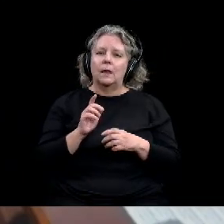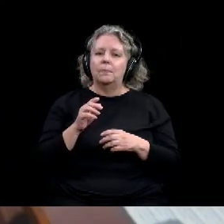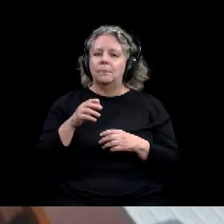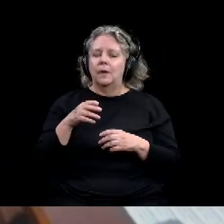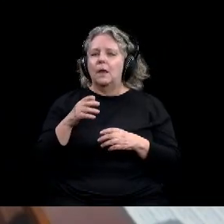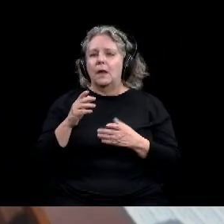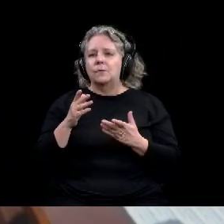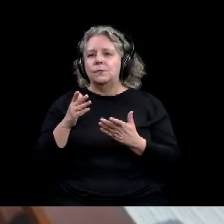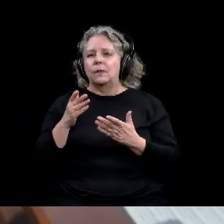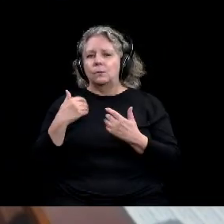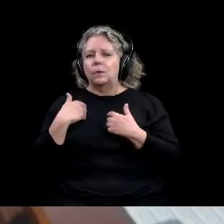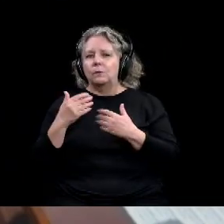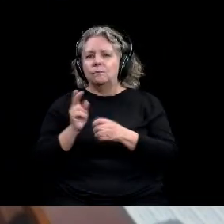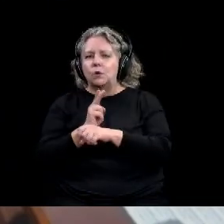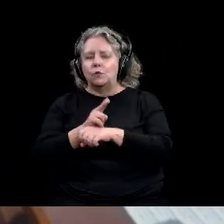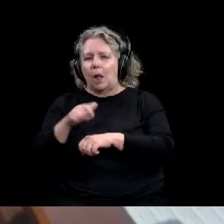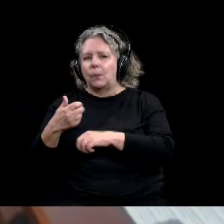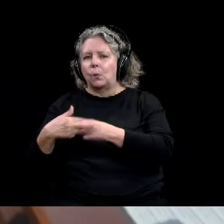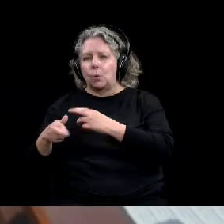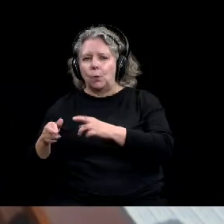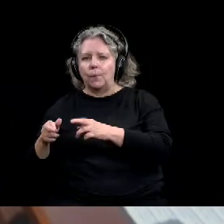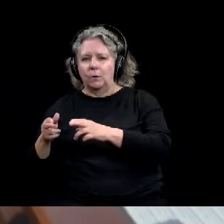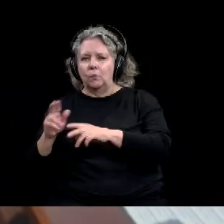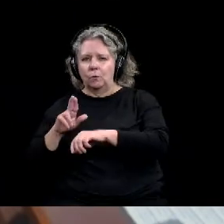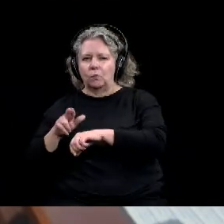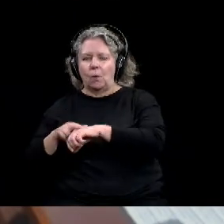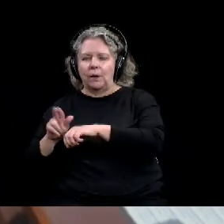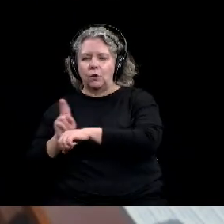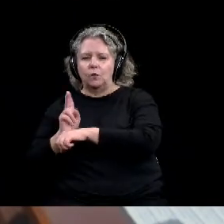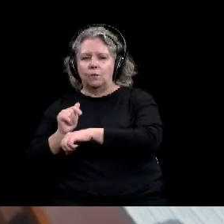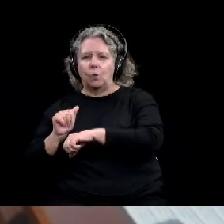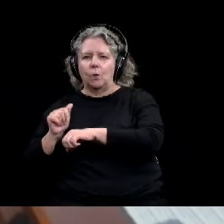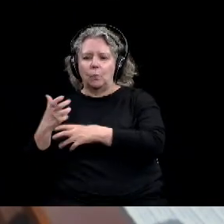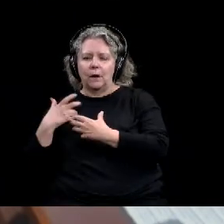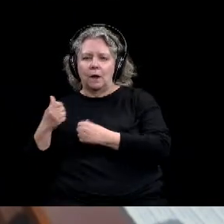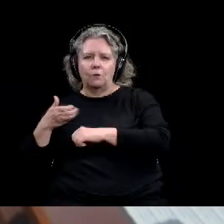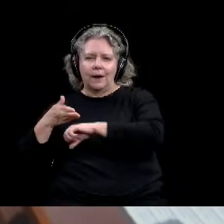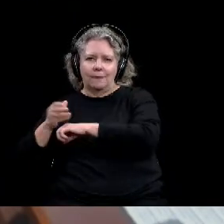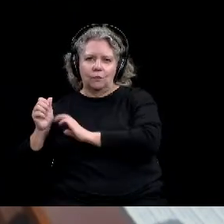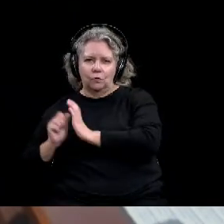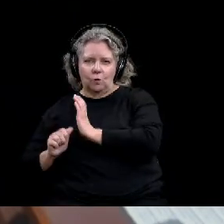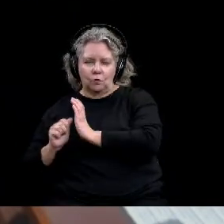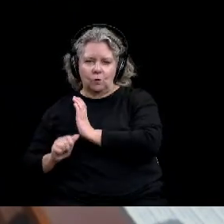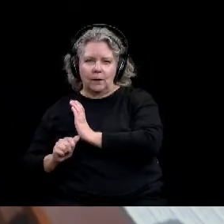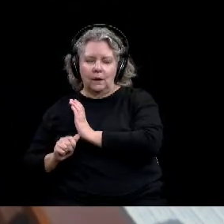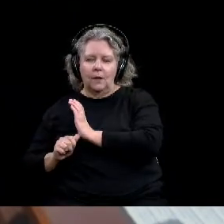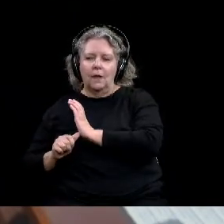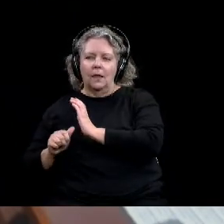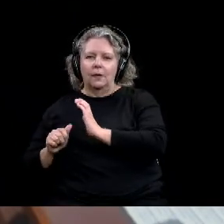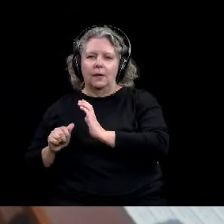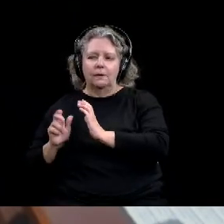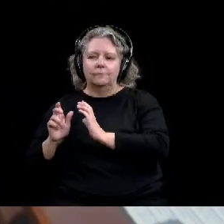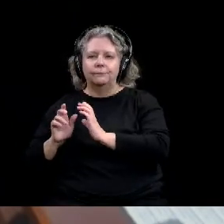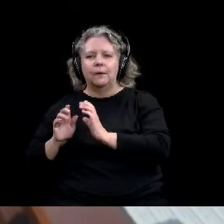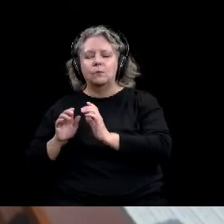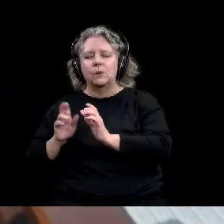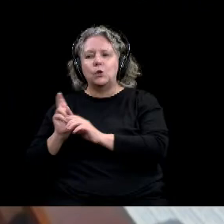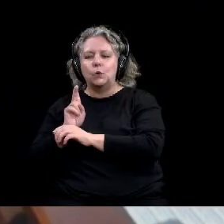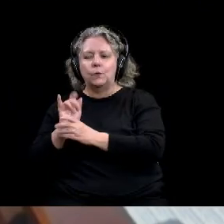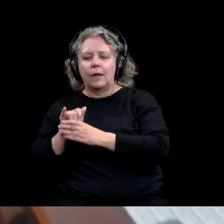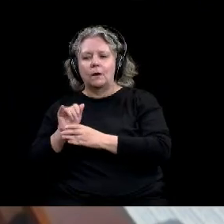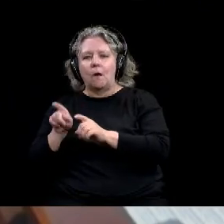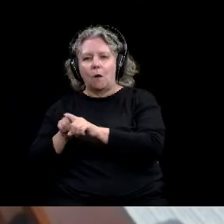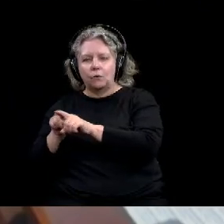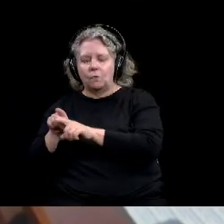is still an ICU and is still quite full of critical patients, but we are seeing some declining numbers